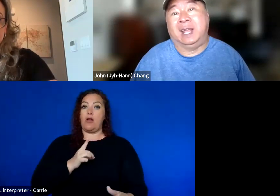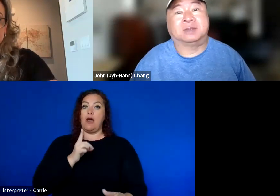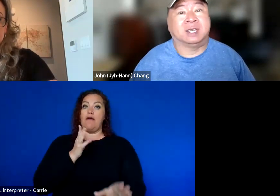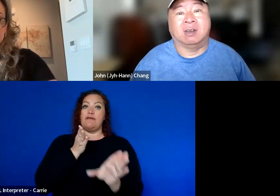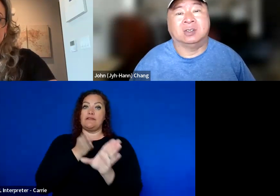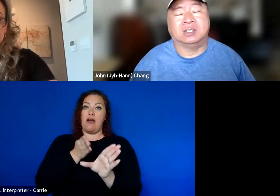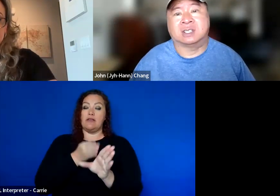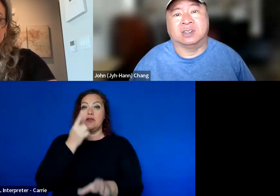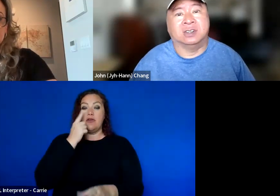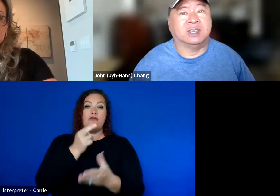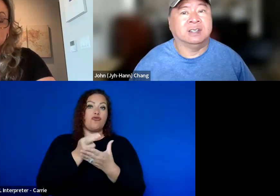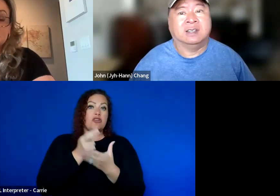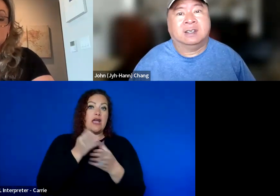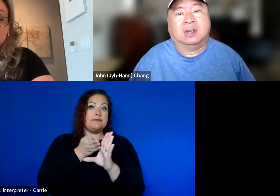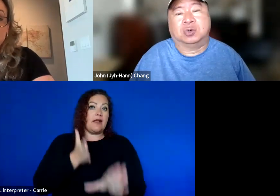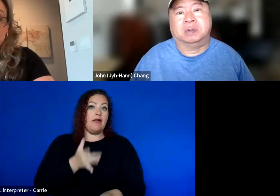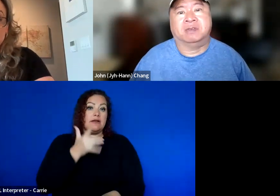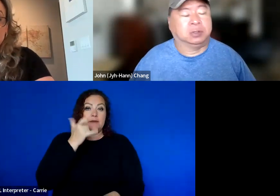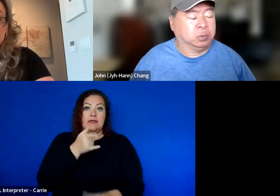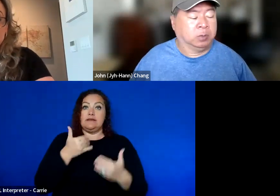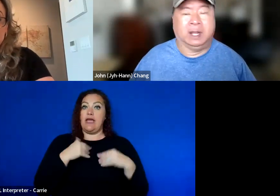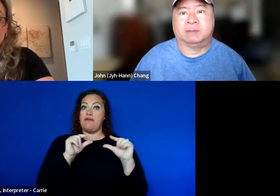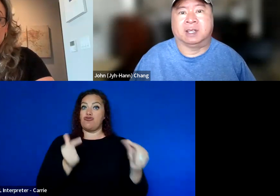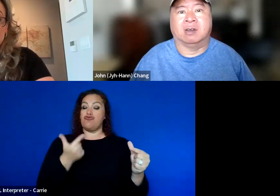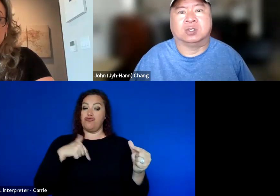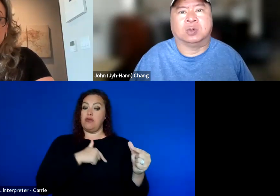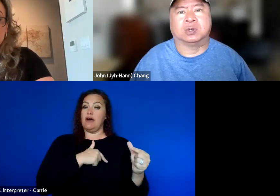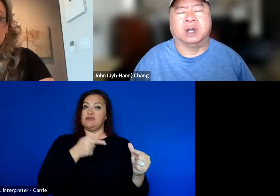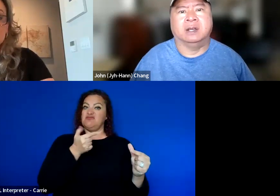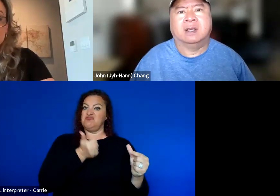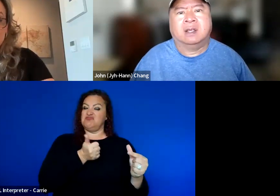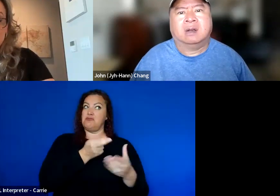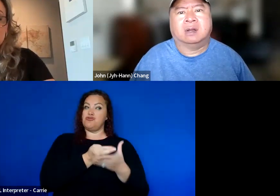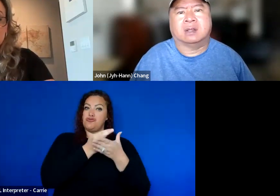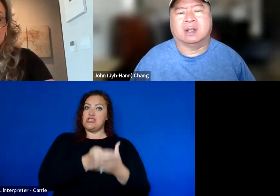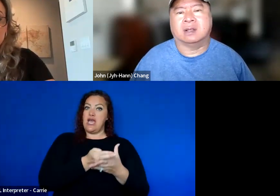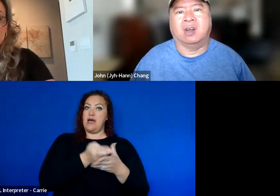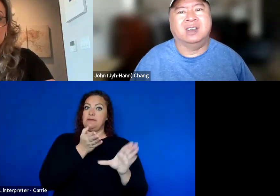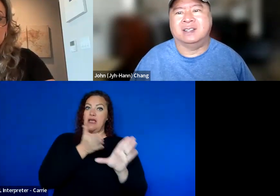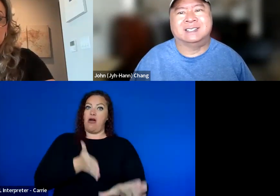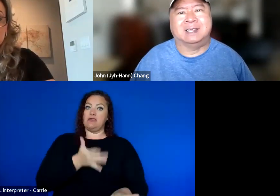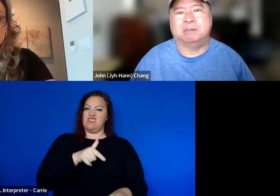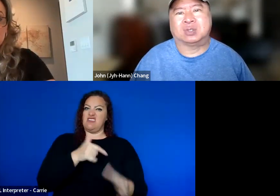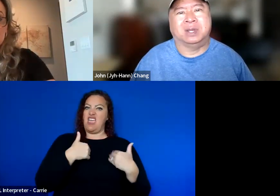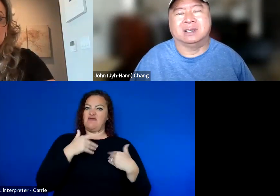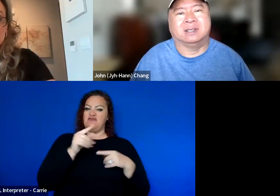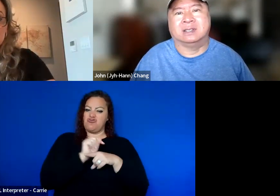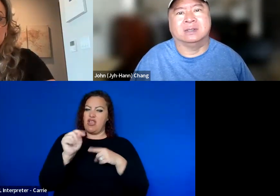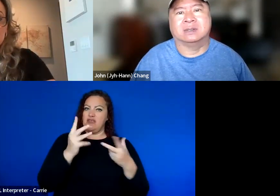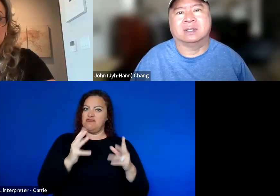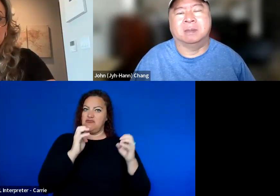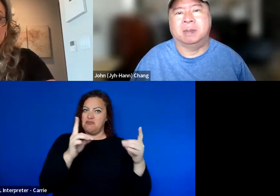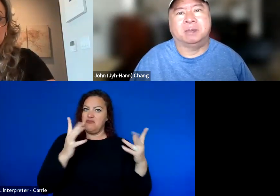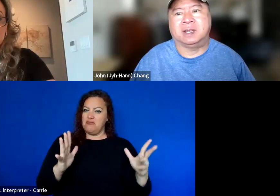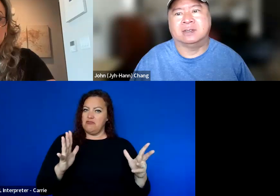a rehab psychologist, because there is a group of us who are rehab psychologists who are trained. Is that the best way